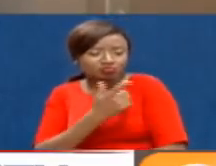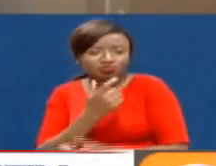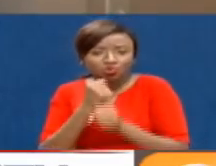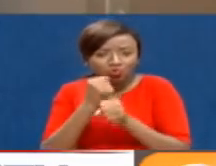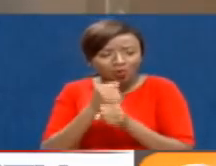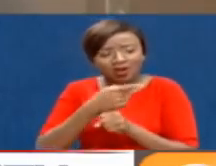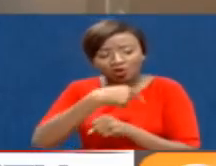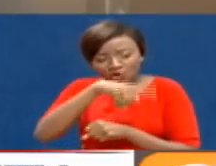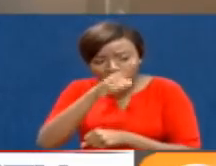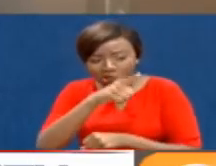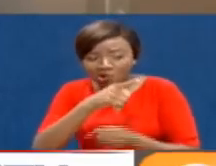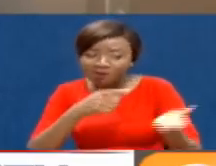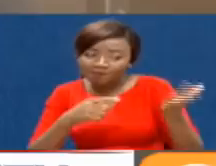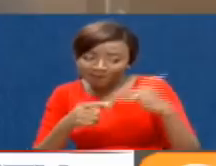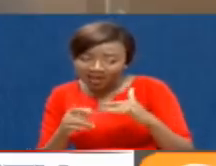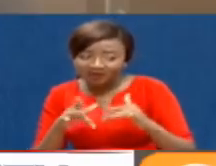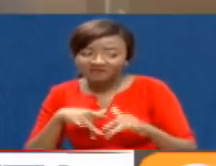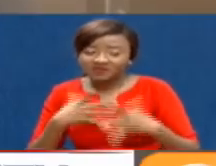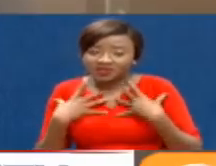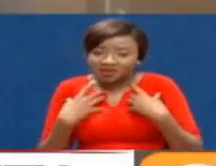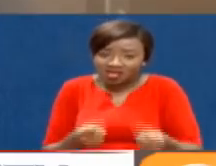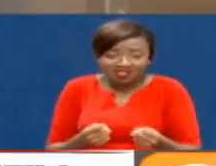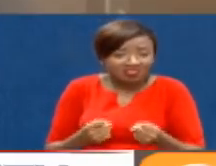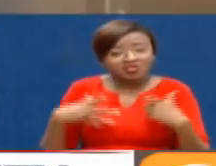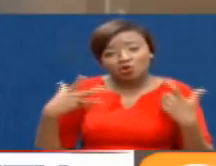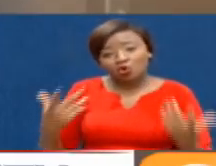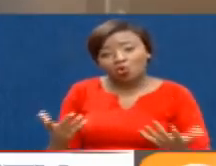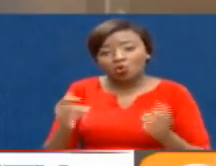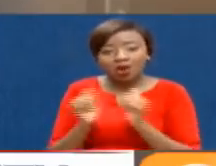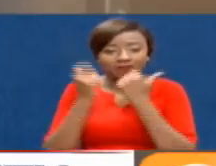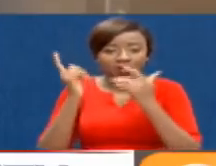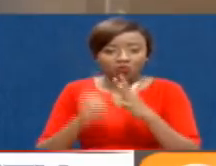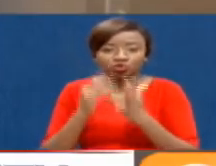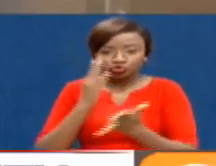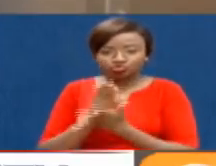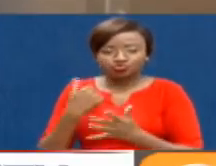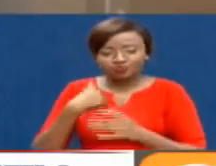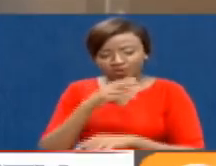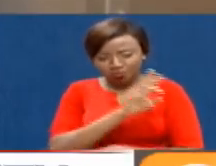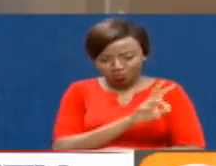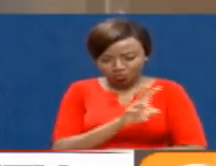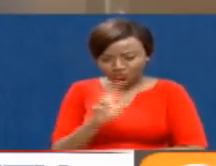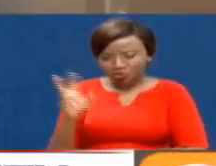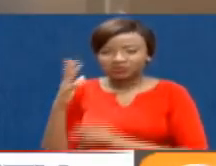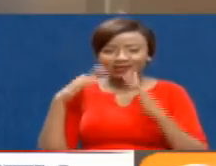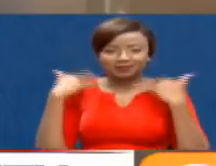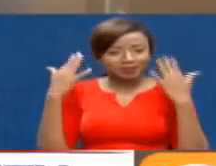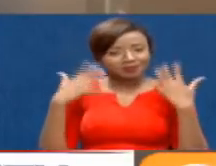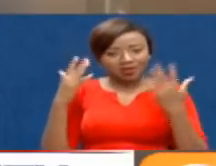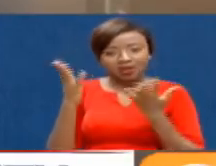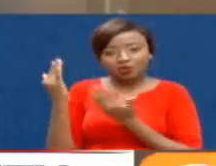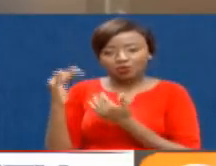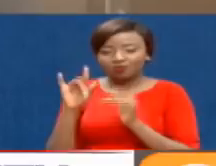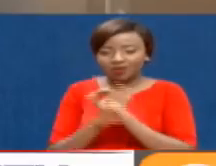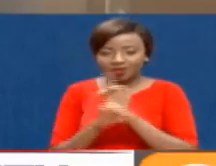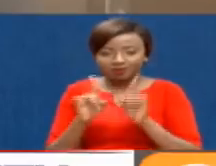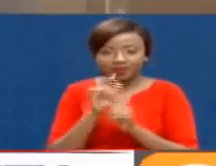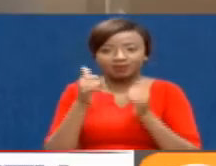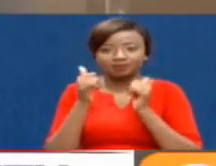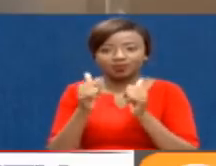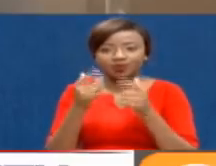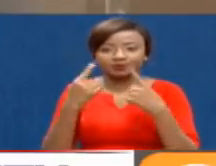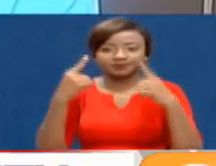to come back safe and healthy? And so, like everyone else, I'm watching this and worrying and hoping that everything is going to be fine. It's going to be